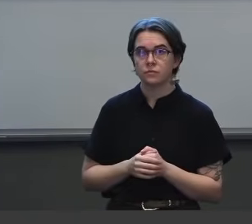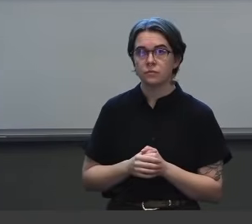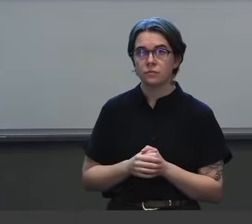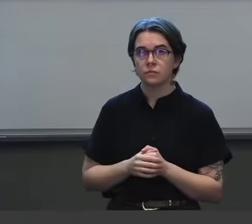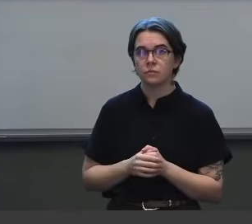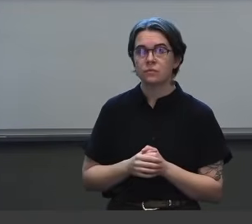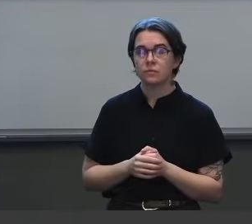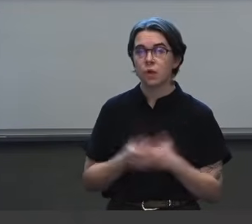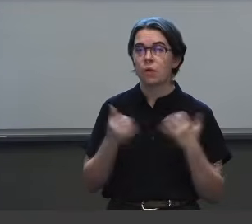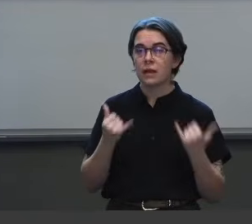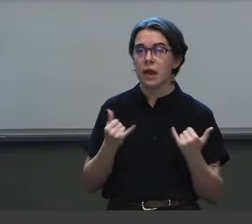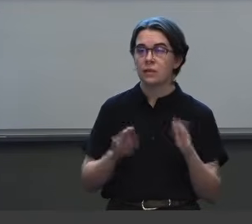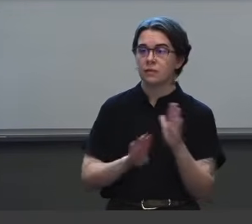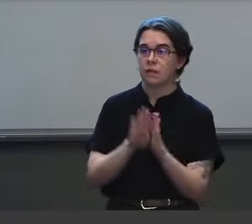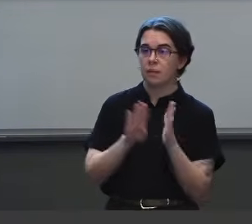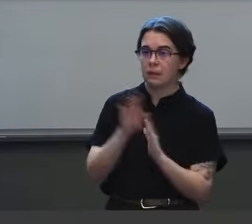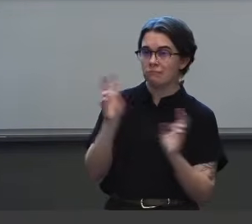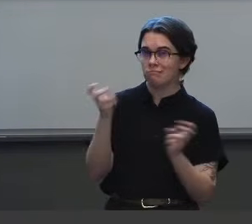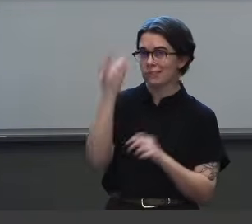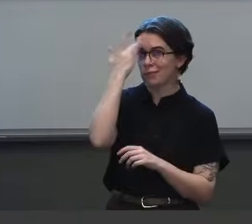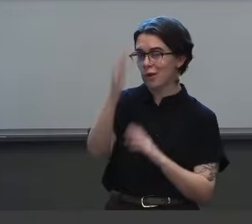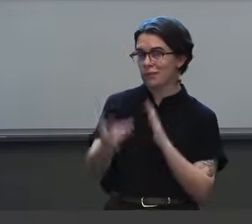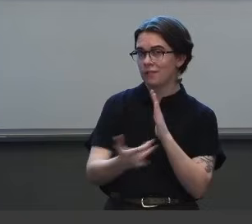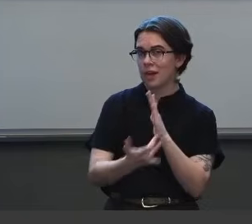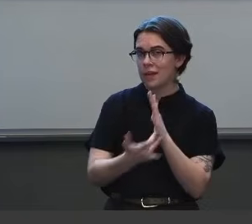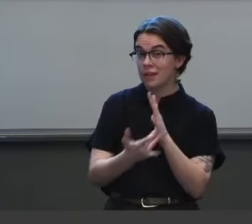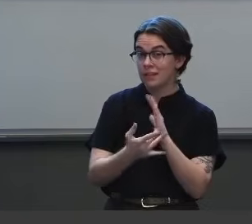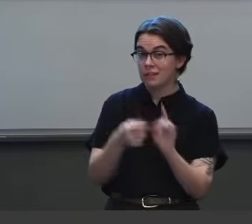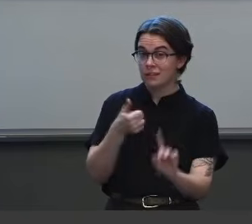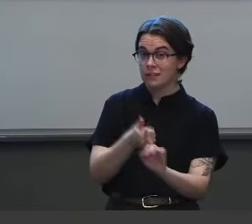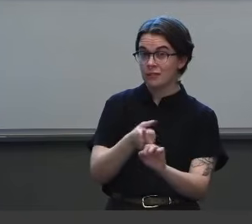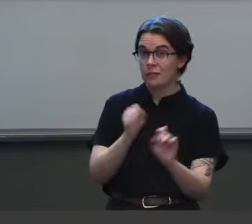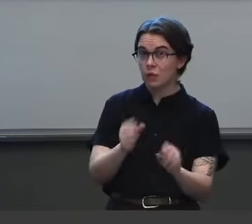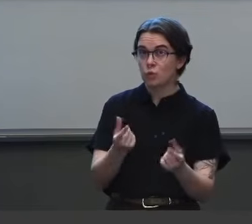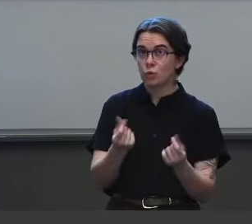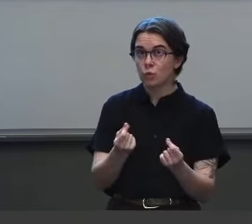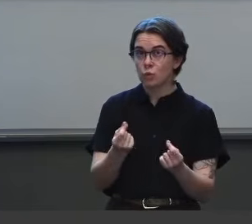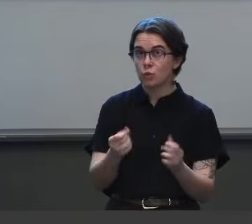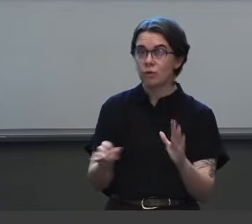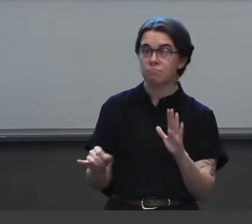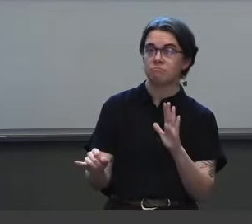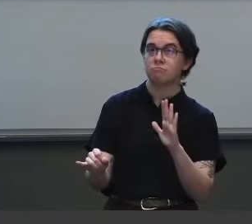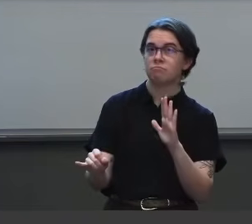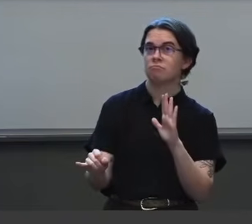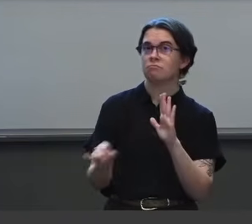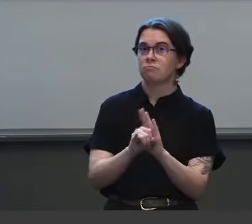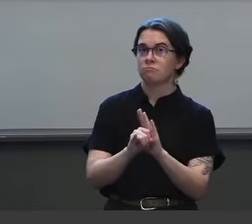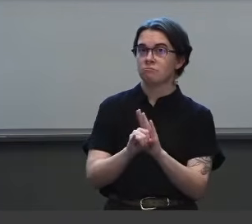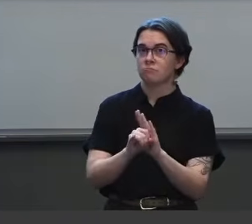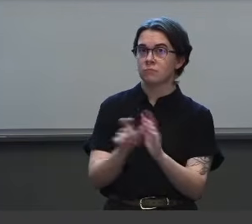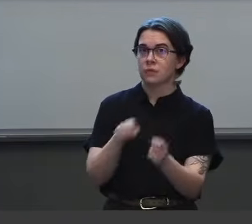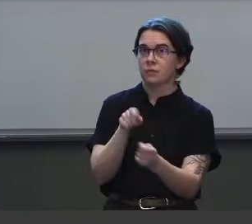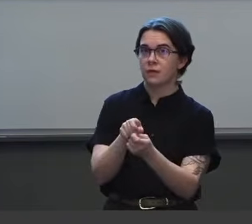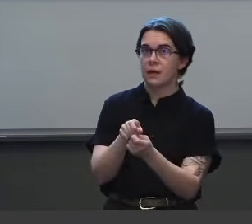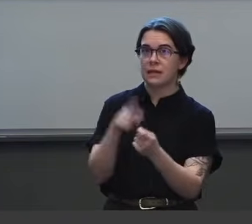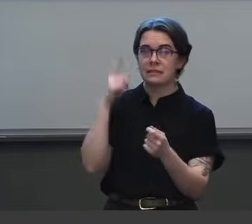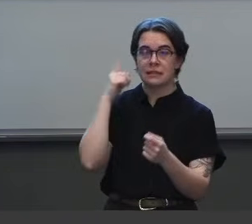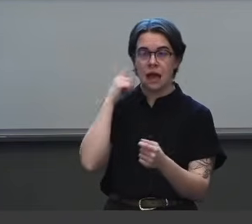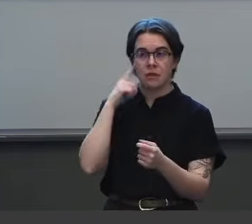We're working on a smart device that can intelligently detect and filter aversive sounds that are specific to the end user.